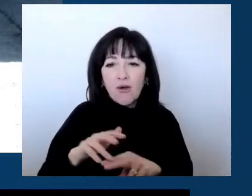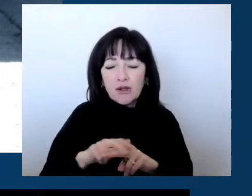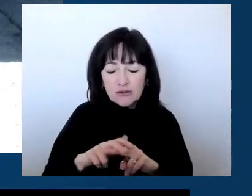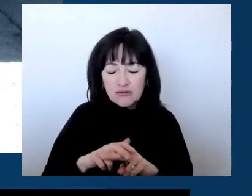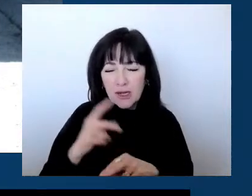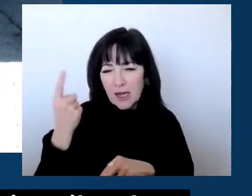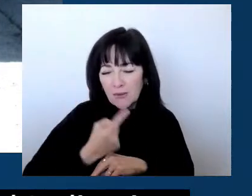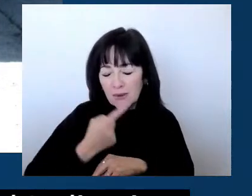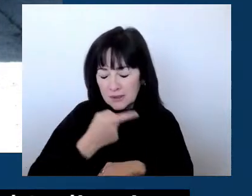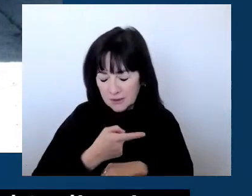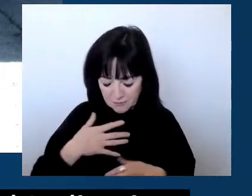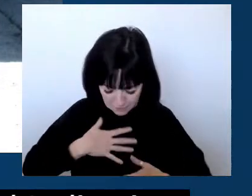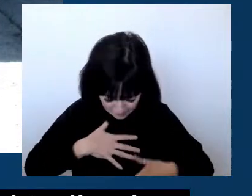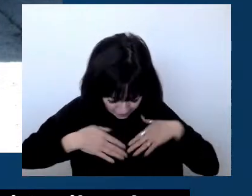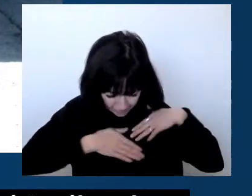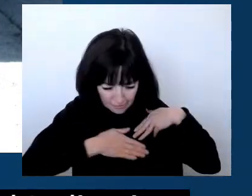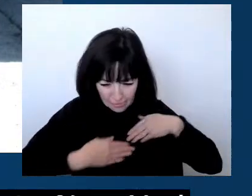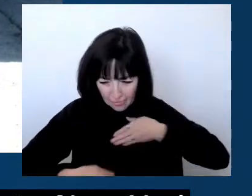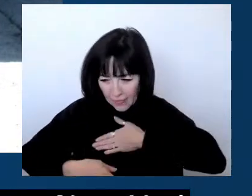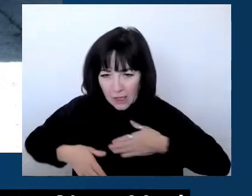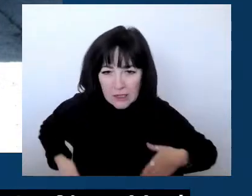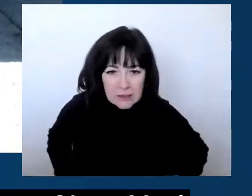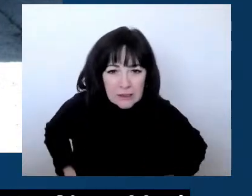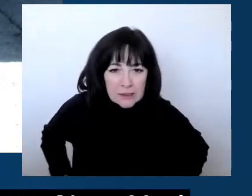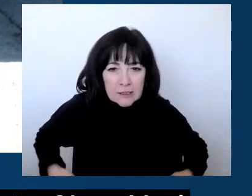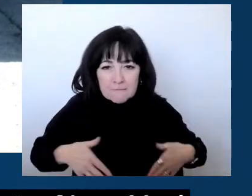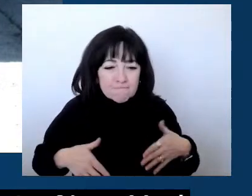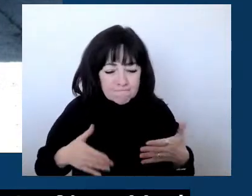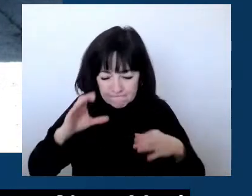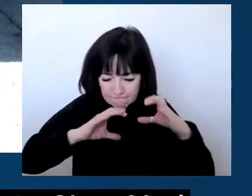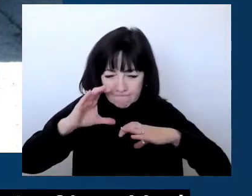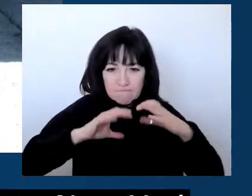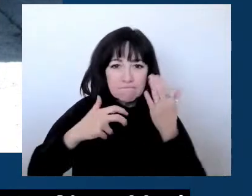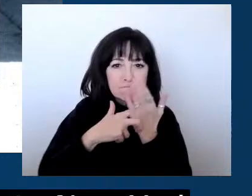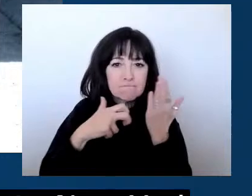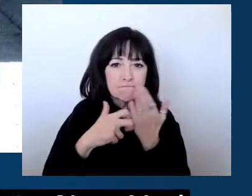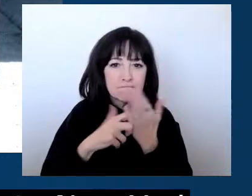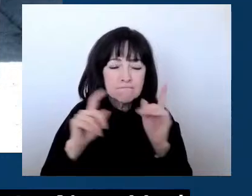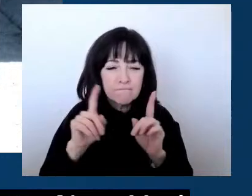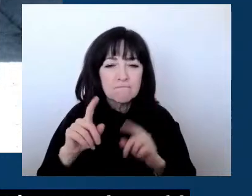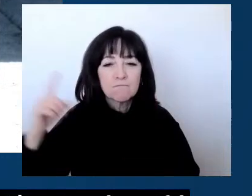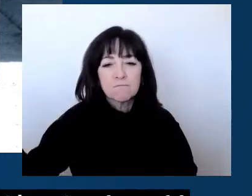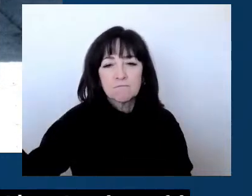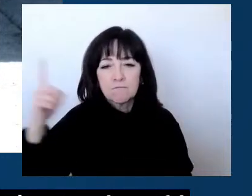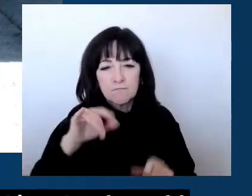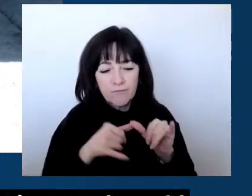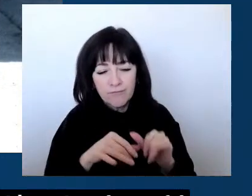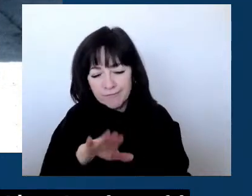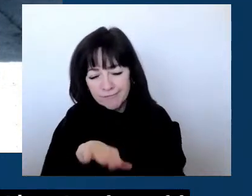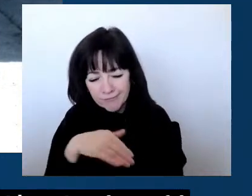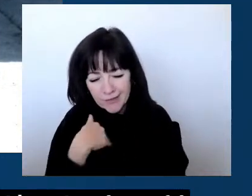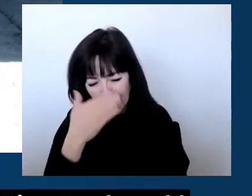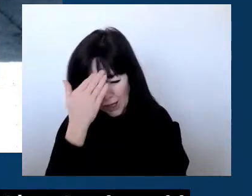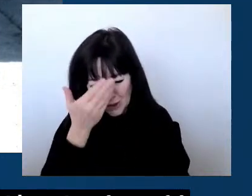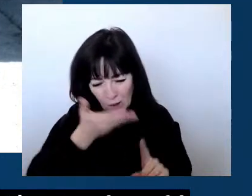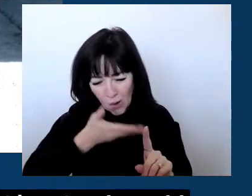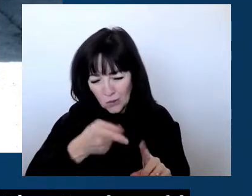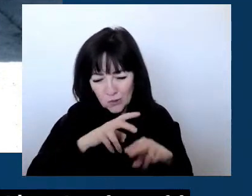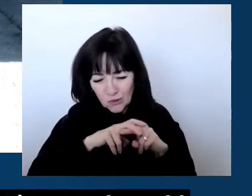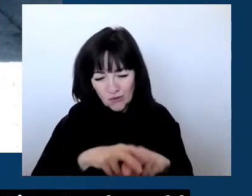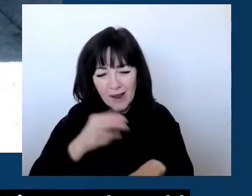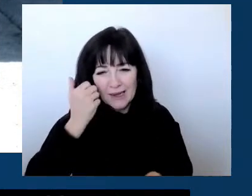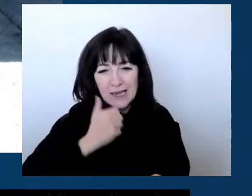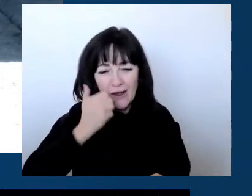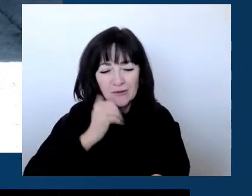his coat and his pants. And he started looking in his briefcase, and the conductor comes along and says, "Dr. Einstein, we know who you are. You ride the train all the time. You're